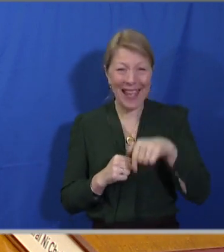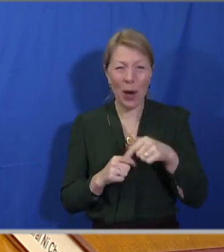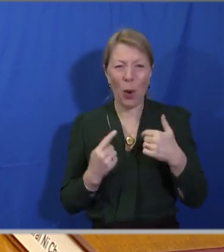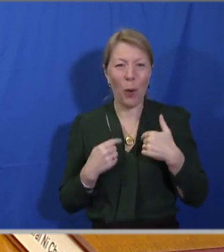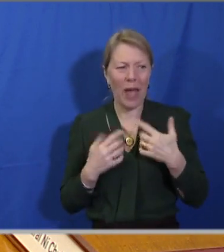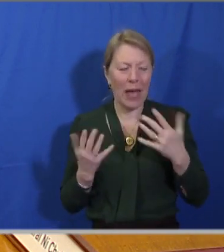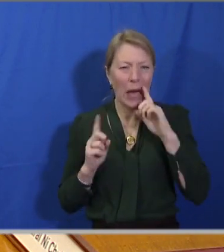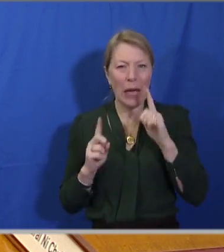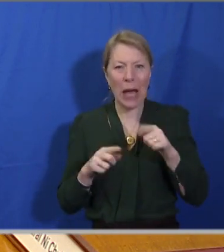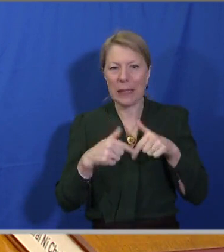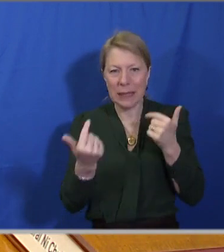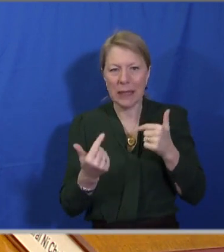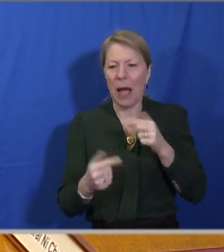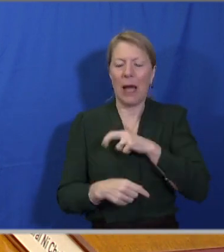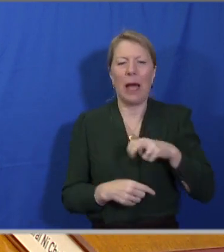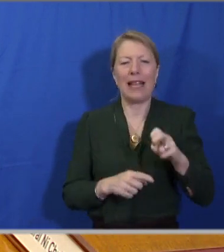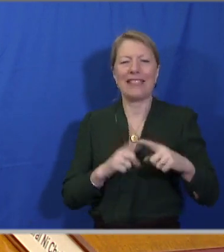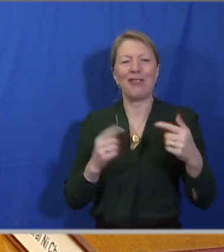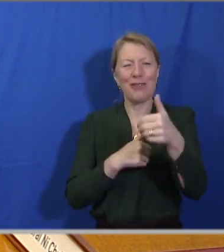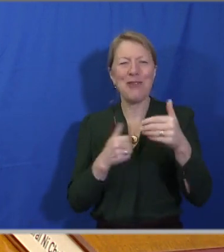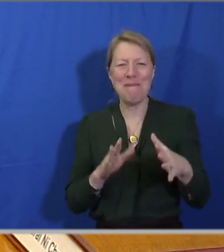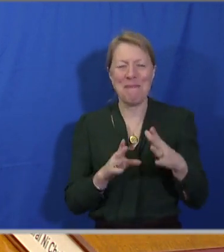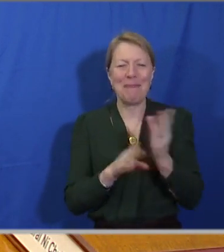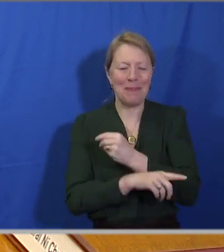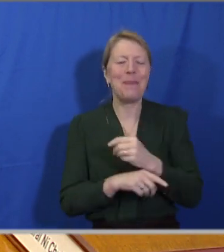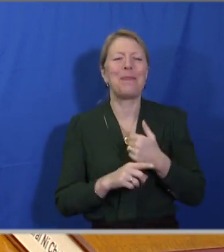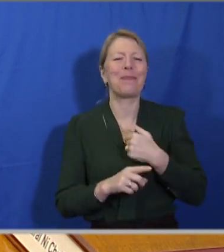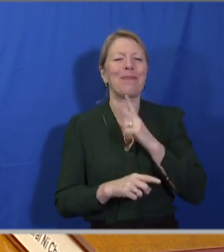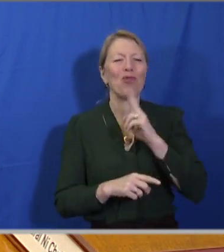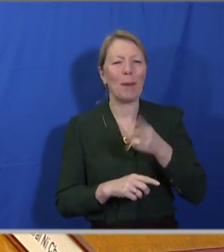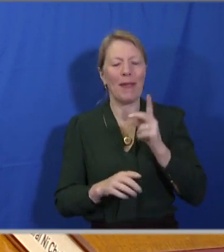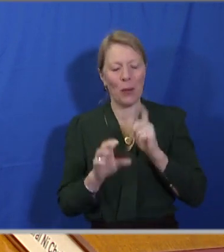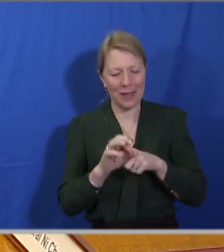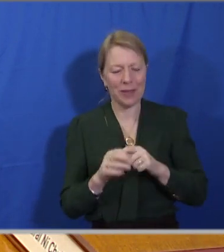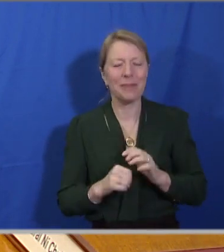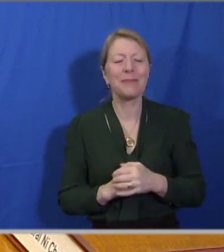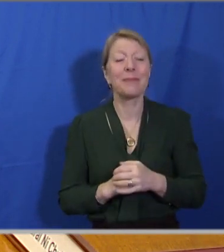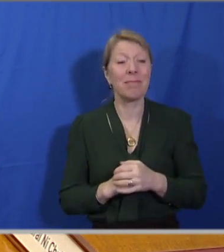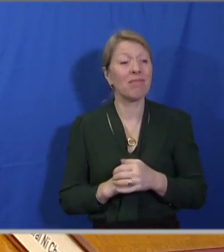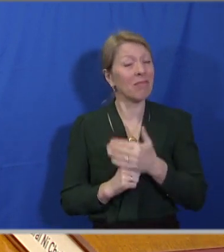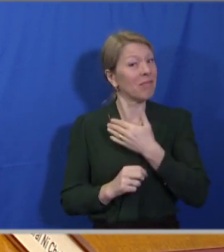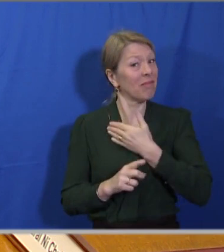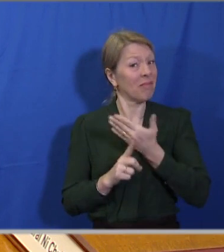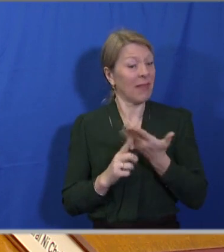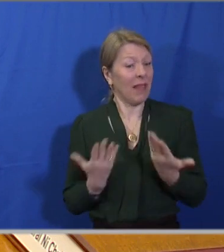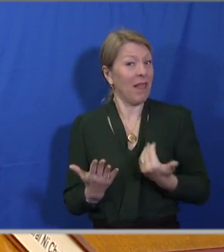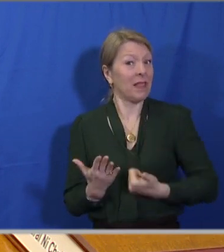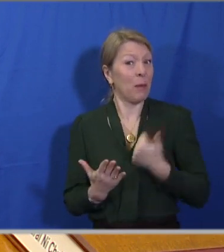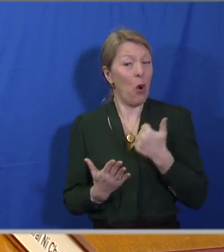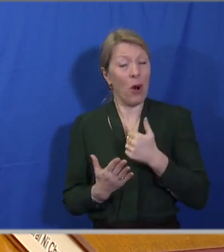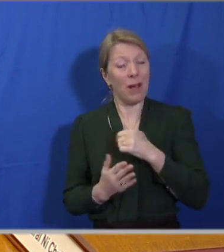anything. So to make sure you've heard all the questions, I'm going to repeat it again. Most of the questions that everyone has asked up until